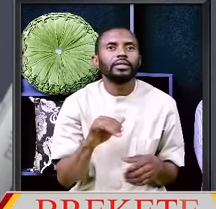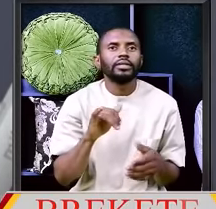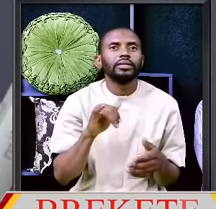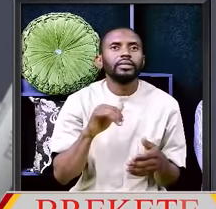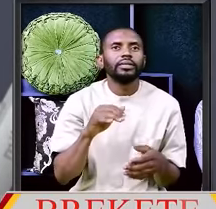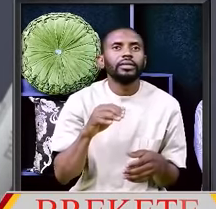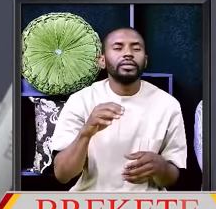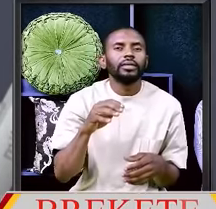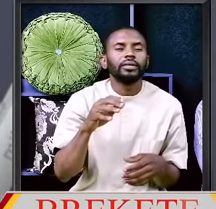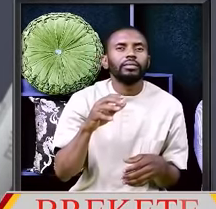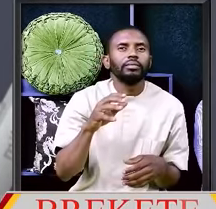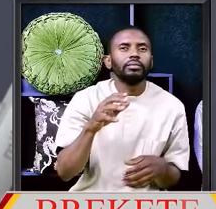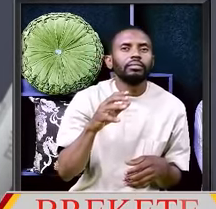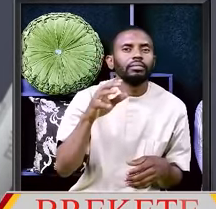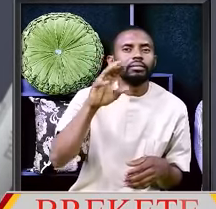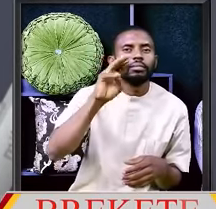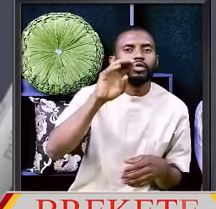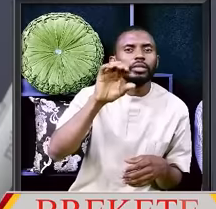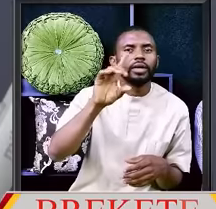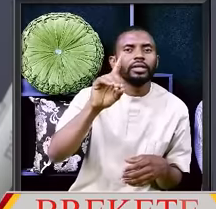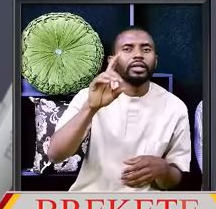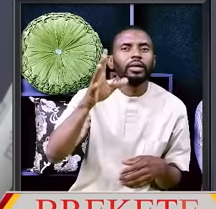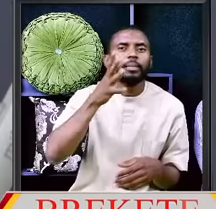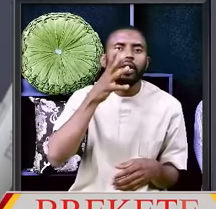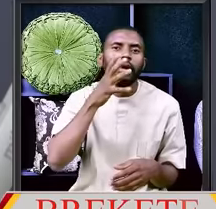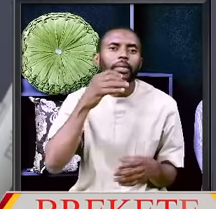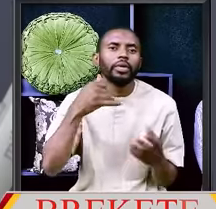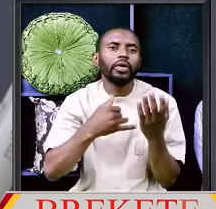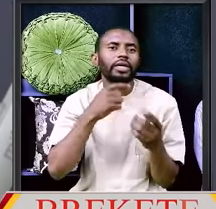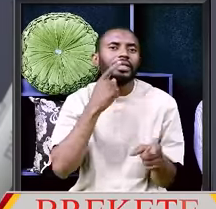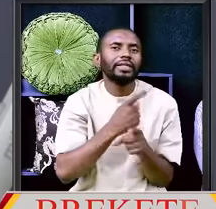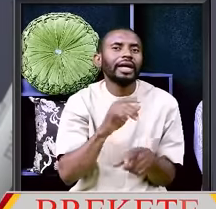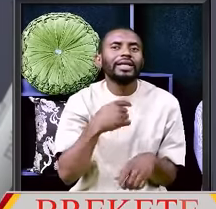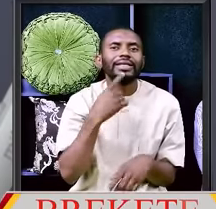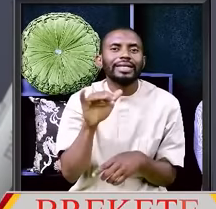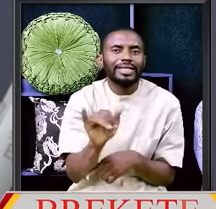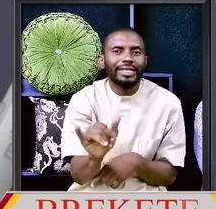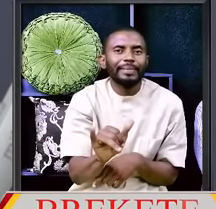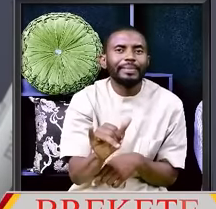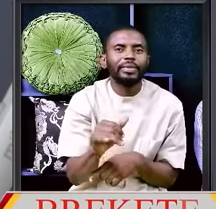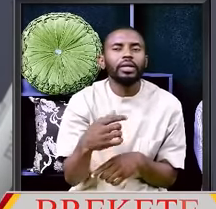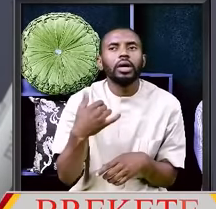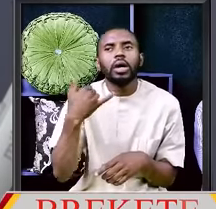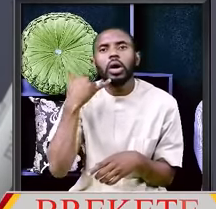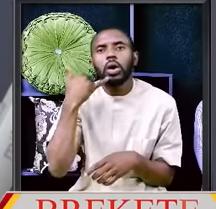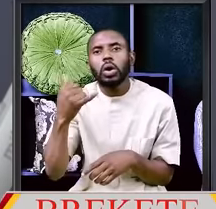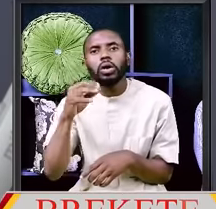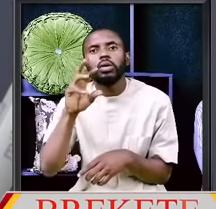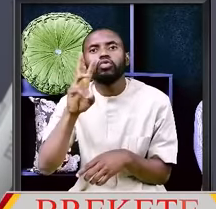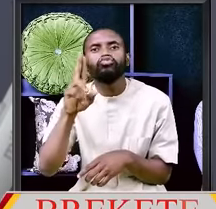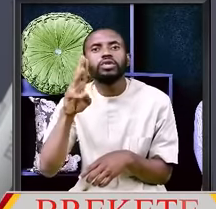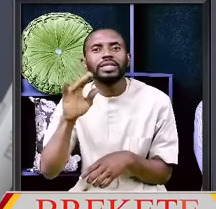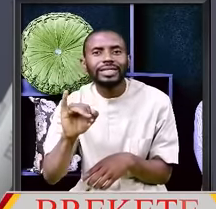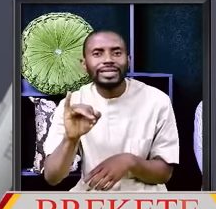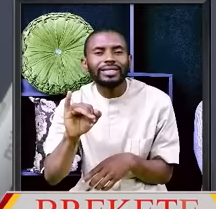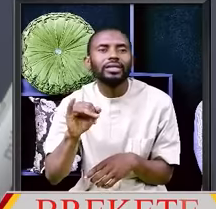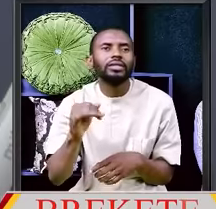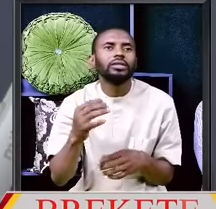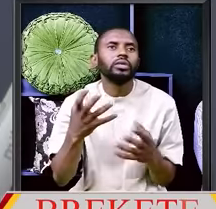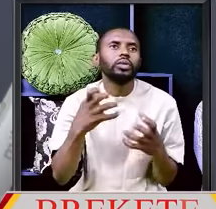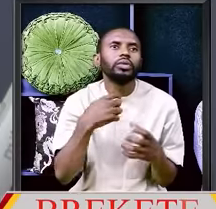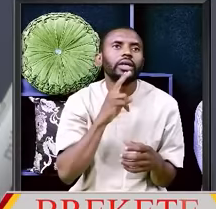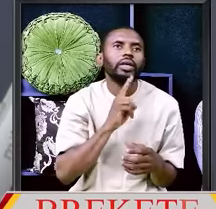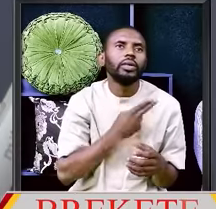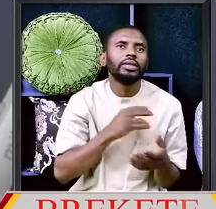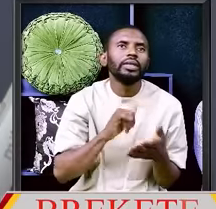Mohbad's mom, a sister, a younger sister, she said the same thing too. Mm-hmm. She even called the woman, do you want to tell her that Baba Mohbad, she's lying?